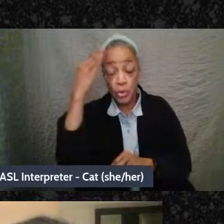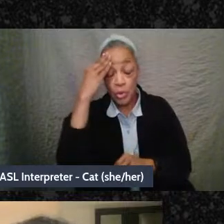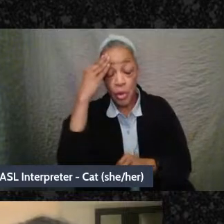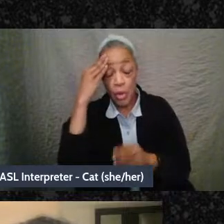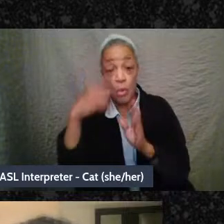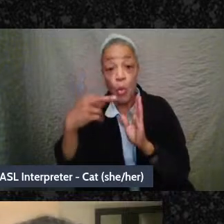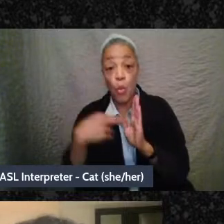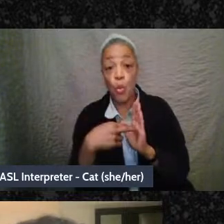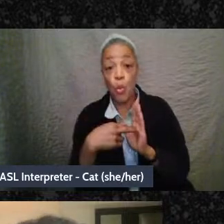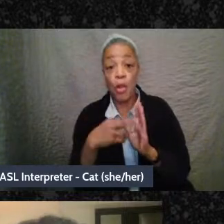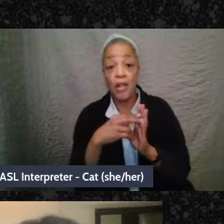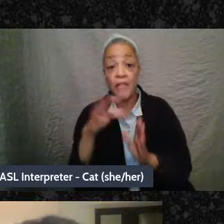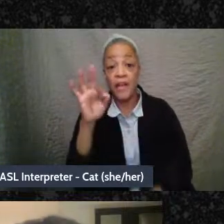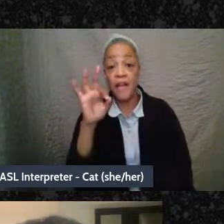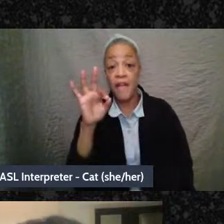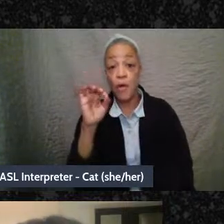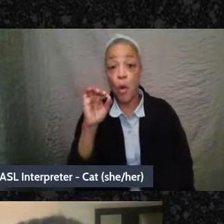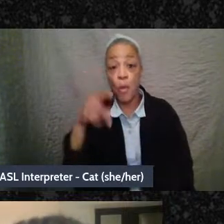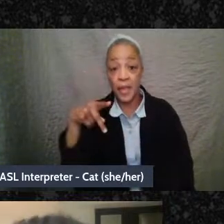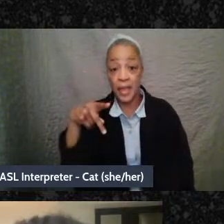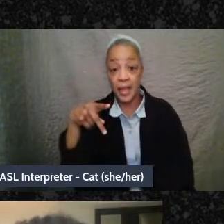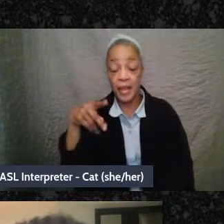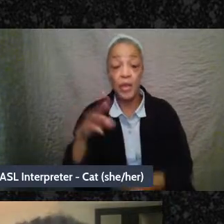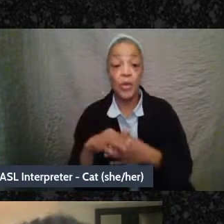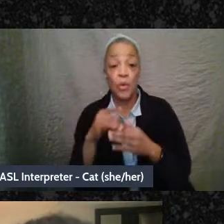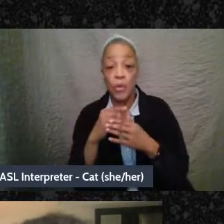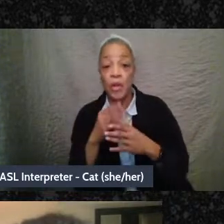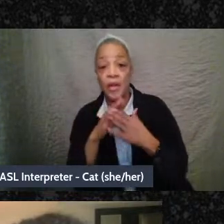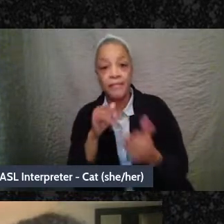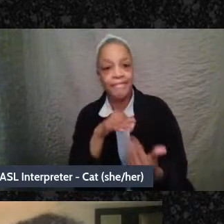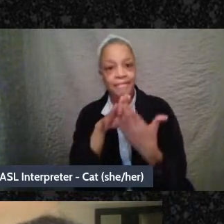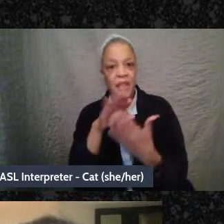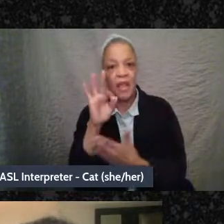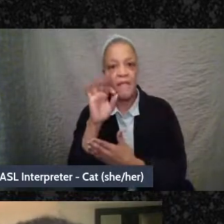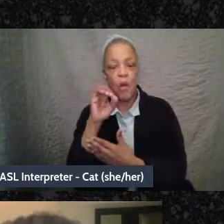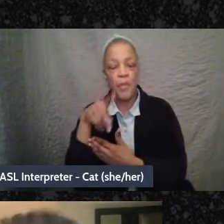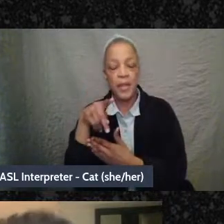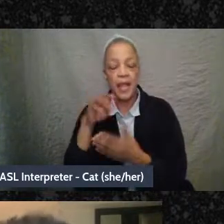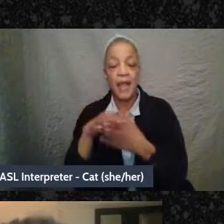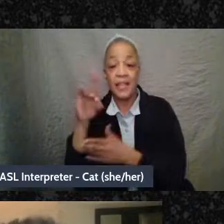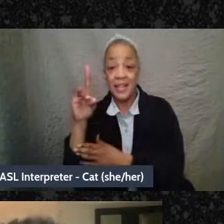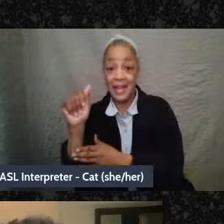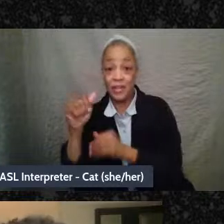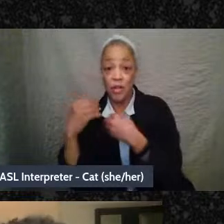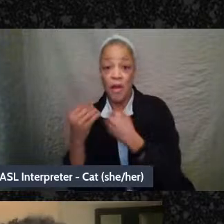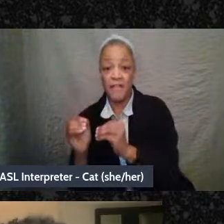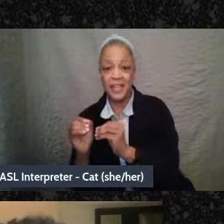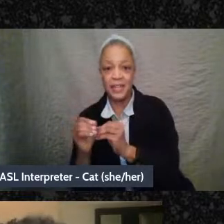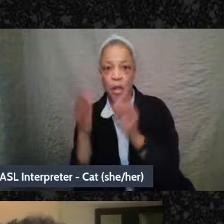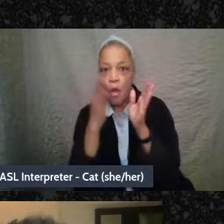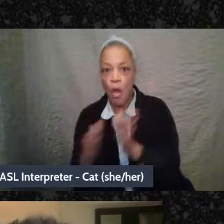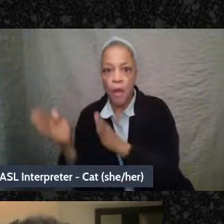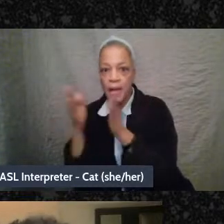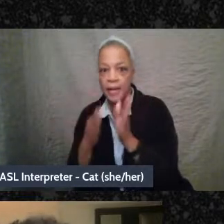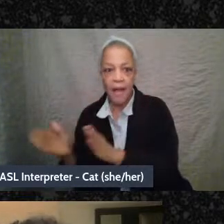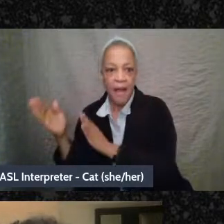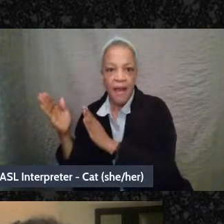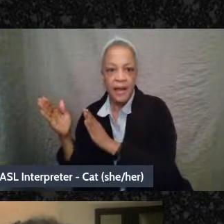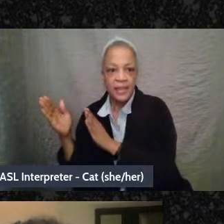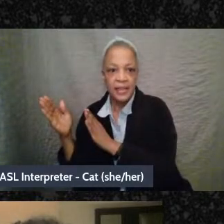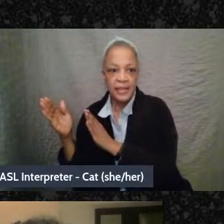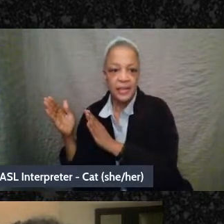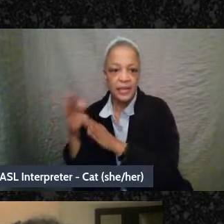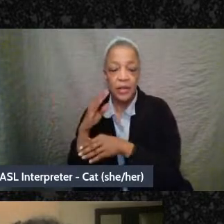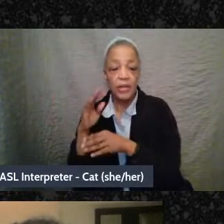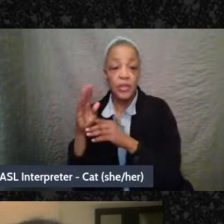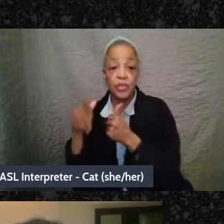the FOP we're up against, but we also saw the district attorney's office organizing, right? Organize when it came to us trying